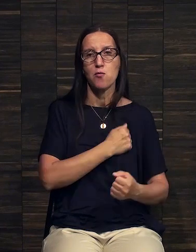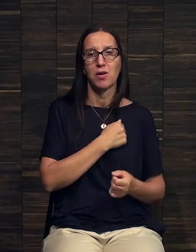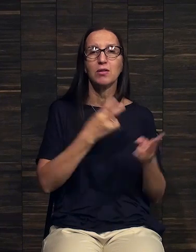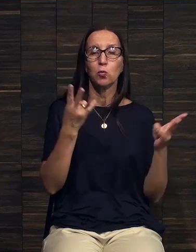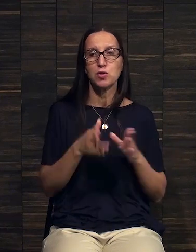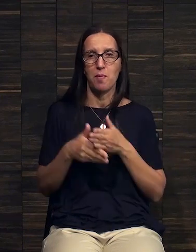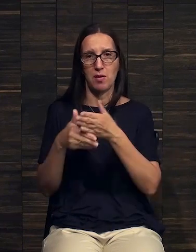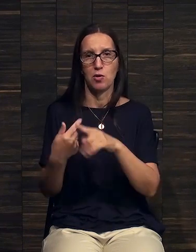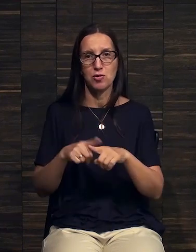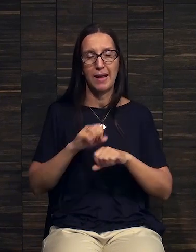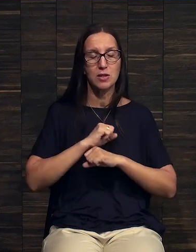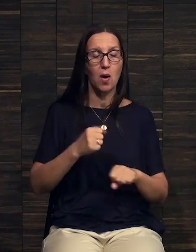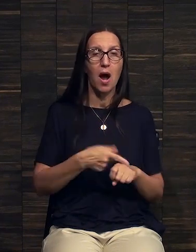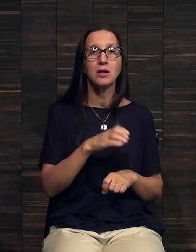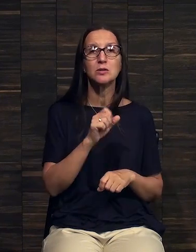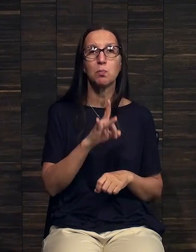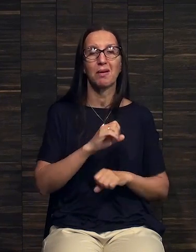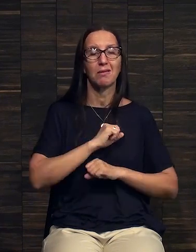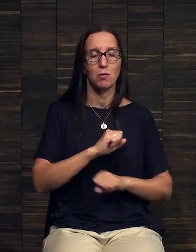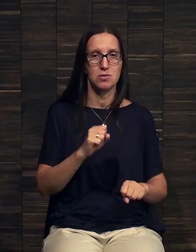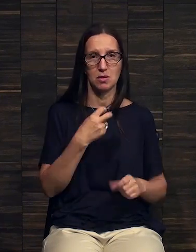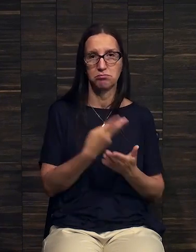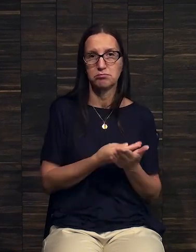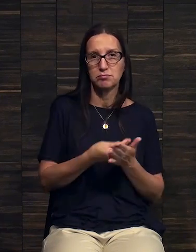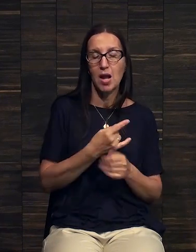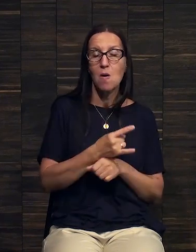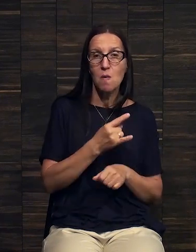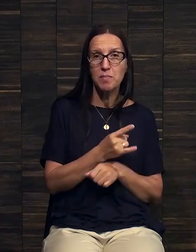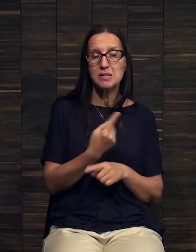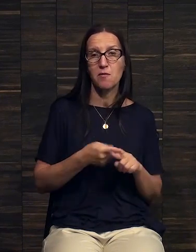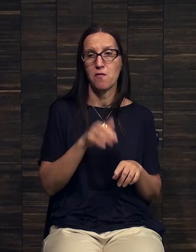military needs. And the superhero comics,